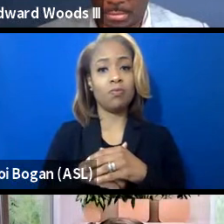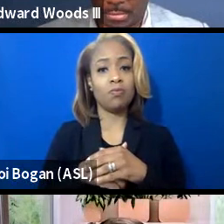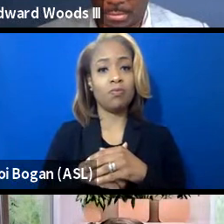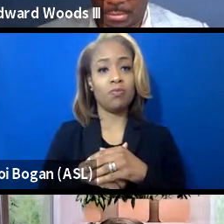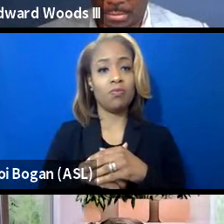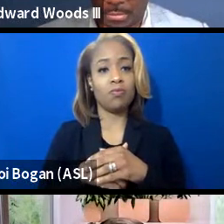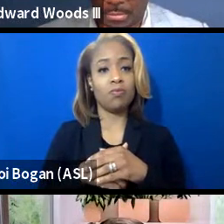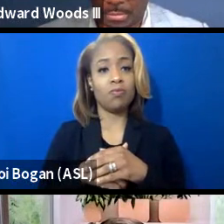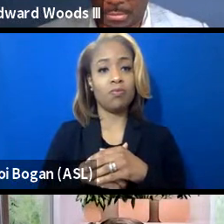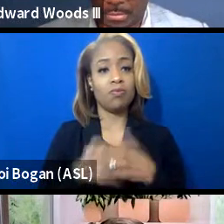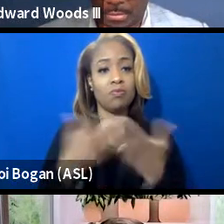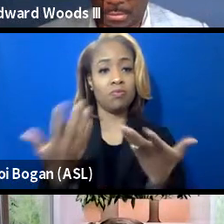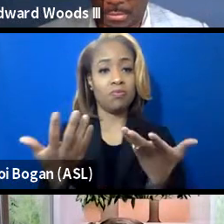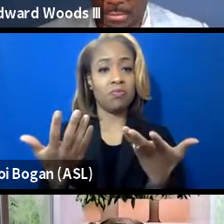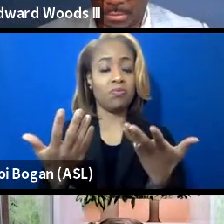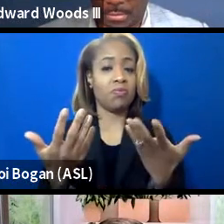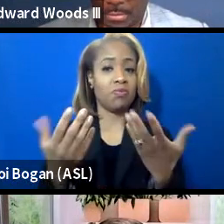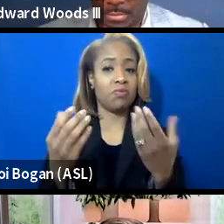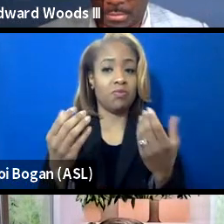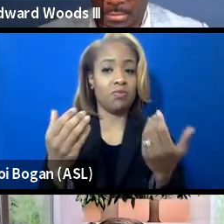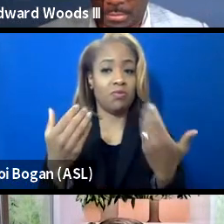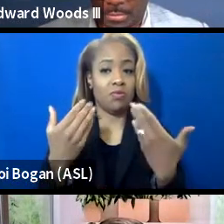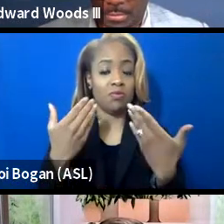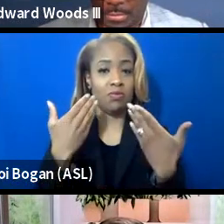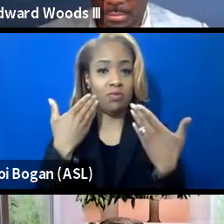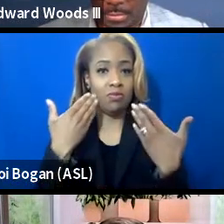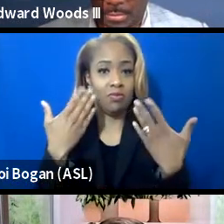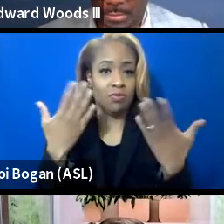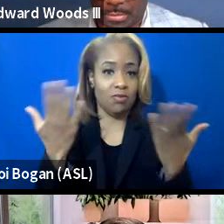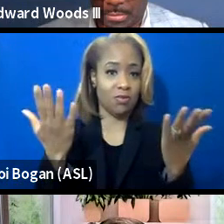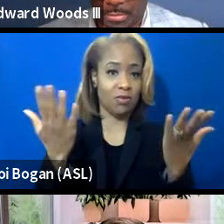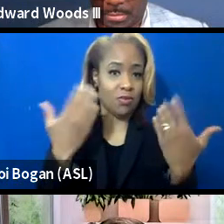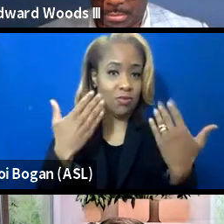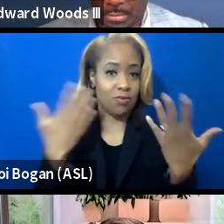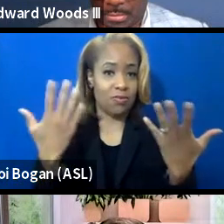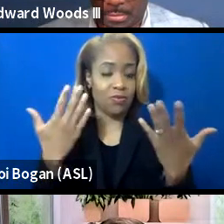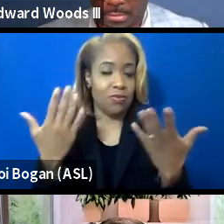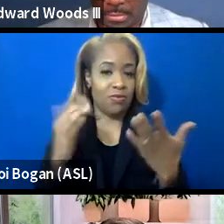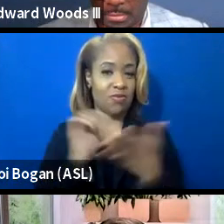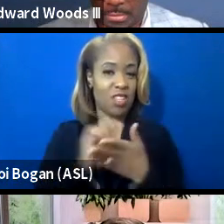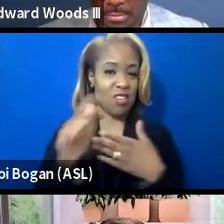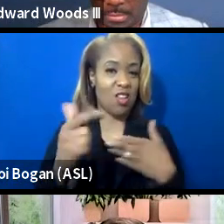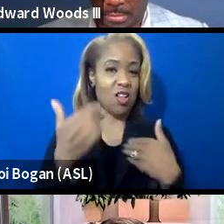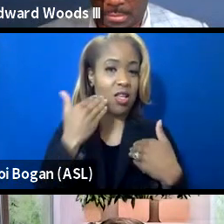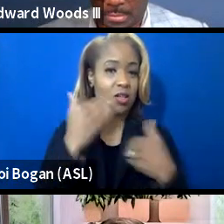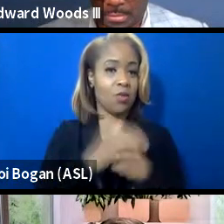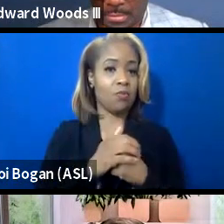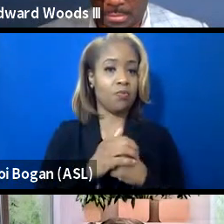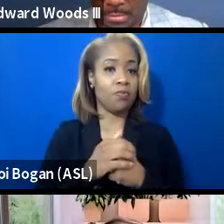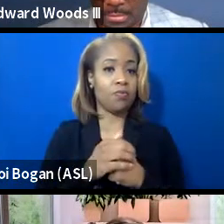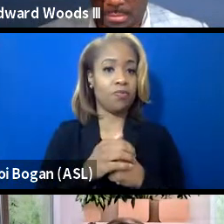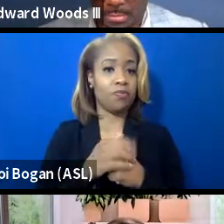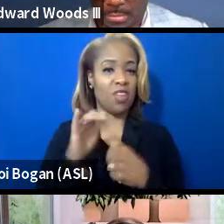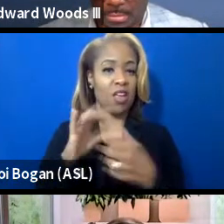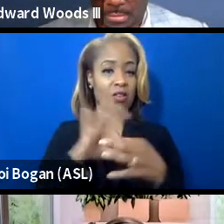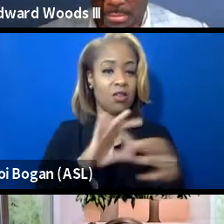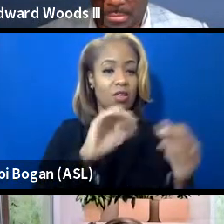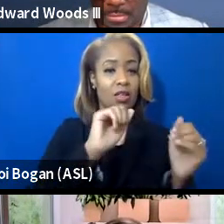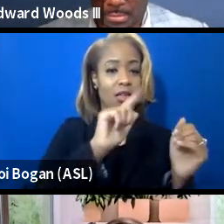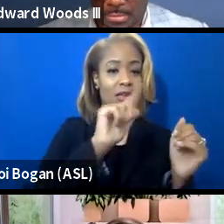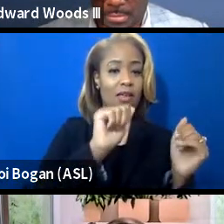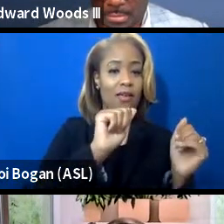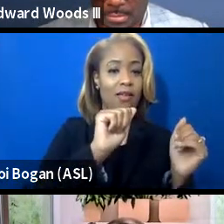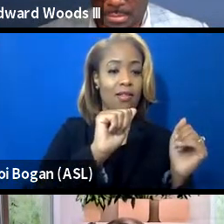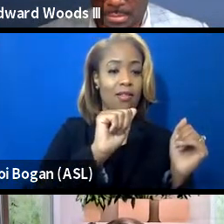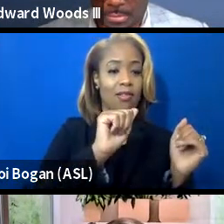And I don't have the details on what direction or whatever, but that was relative to the Alabama lawsuit. And the other thing that